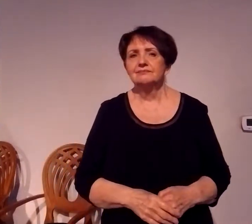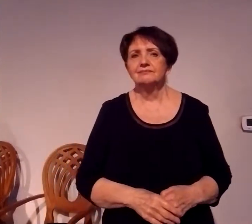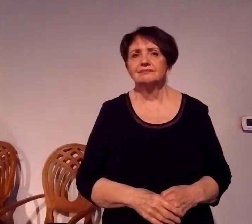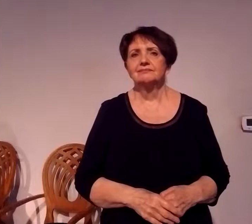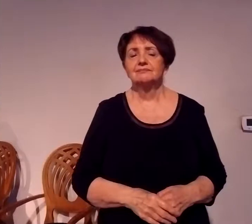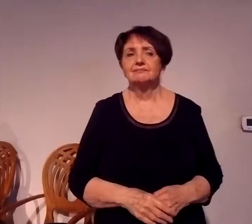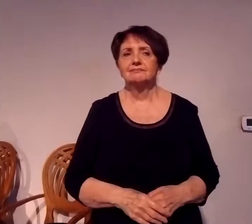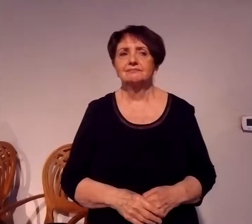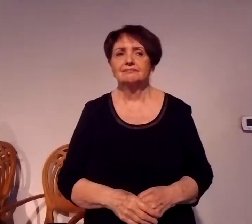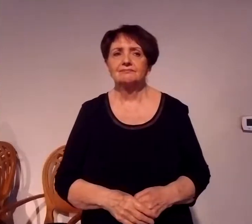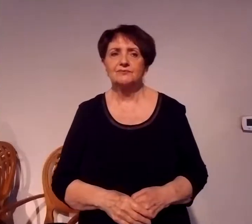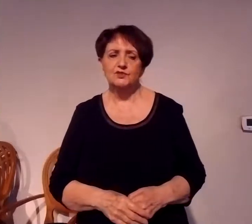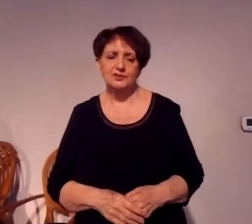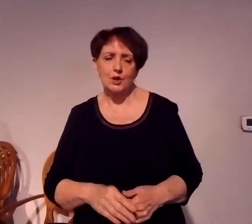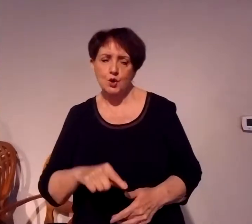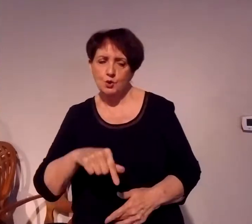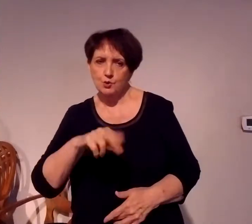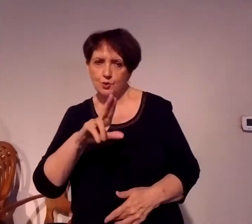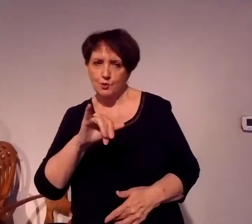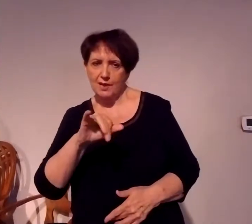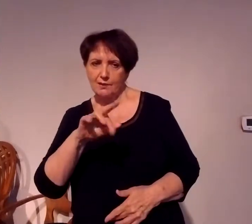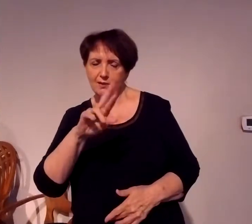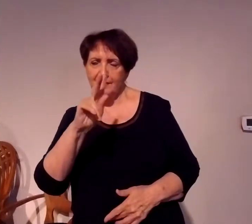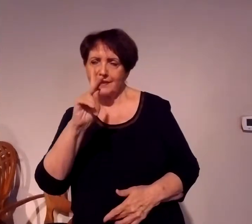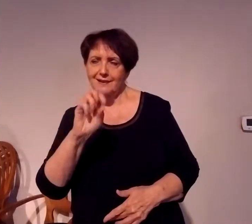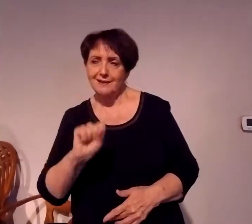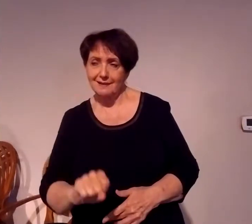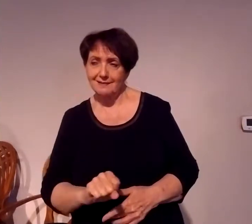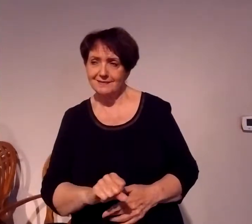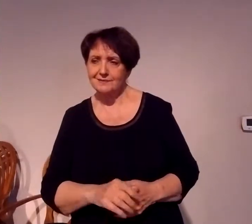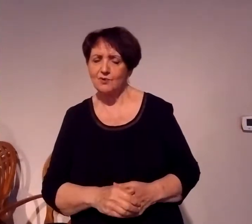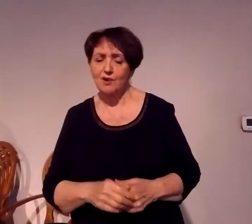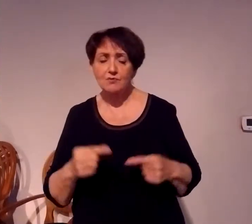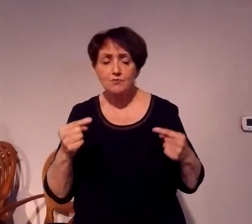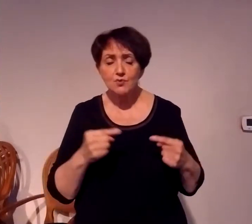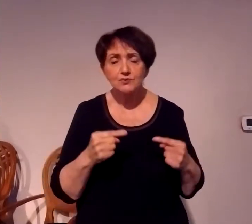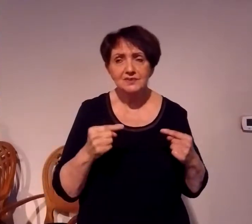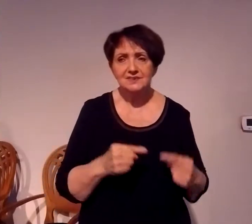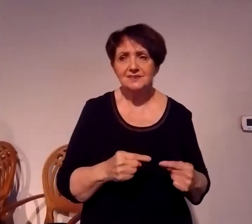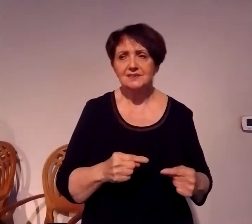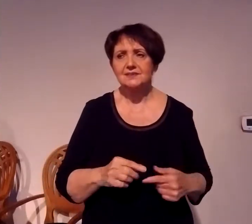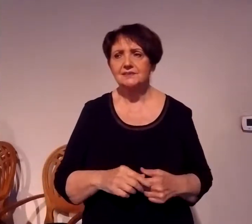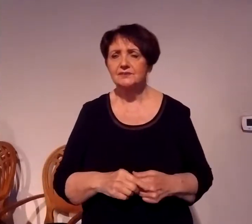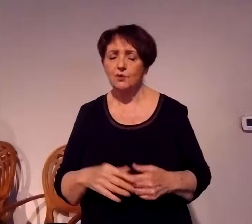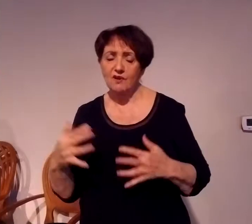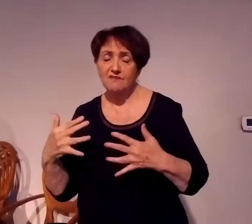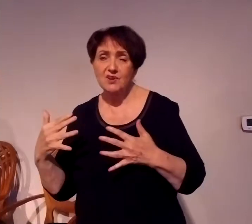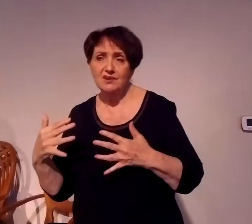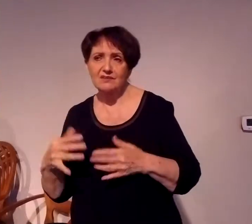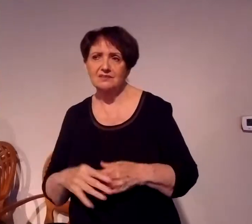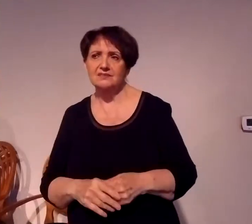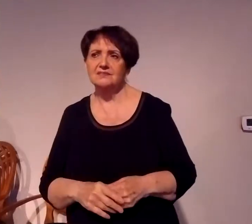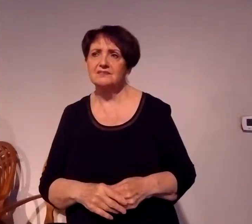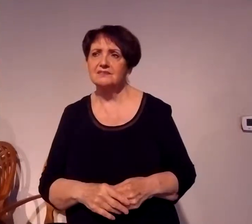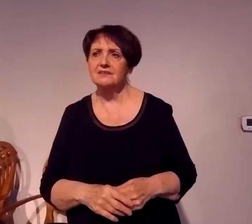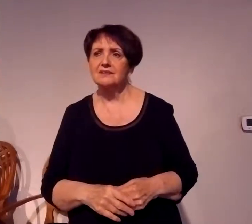is our little quirks, or our woundedness, or our fears.